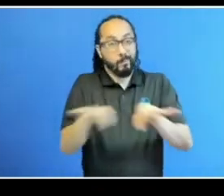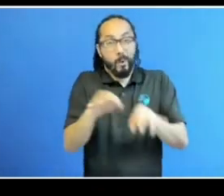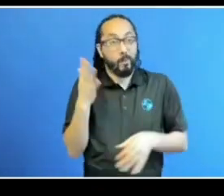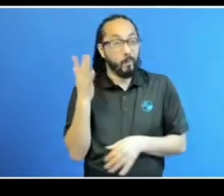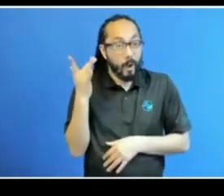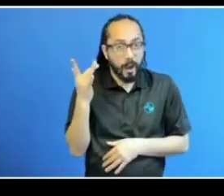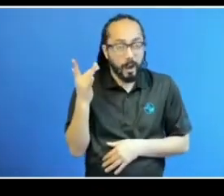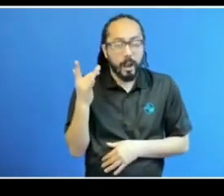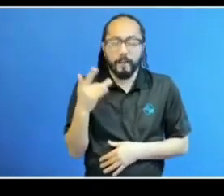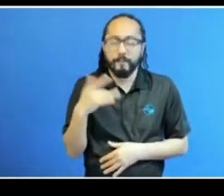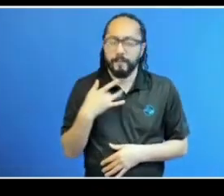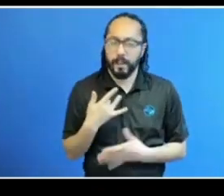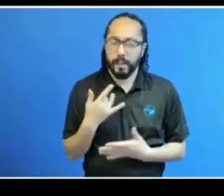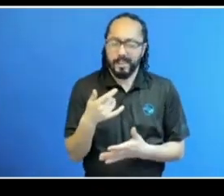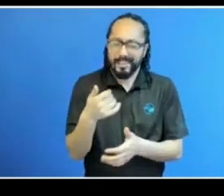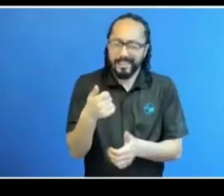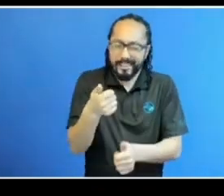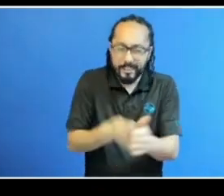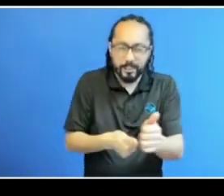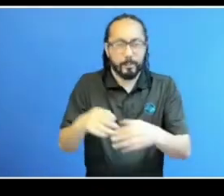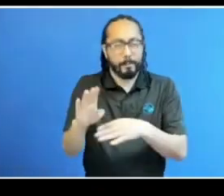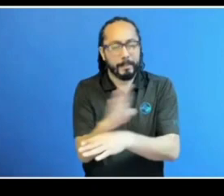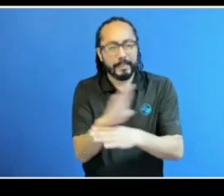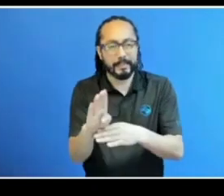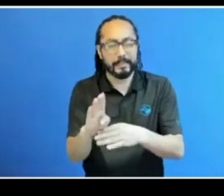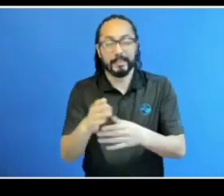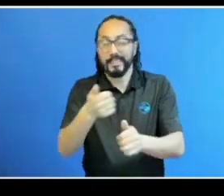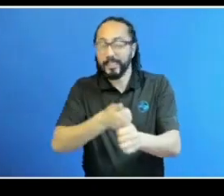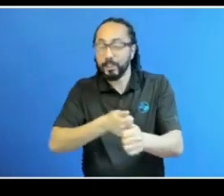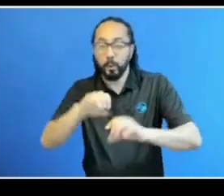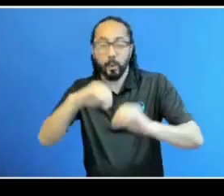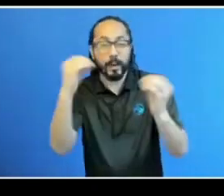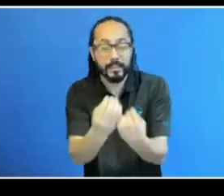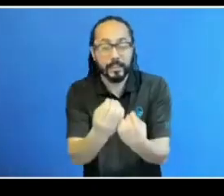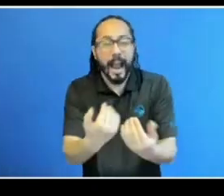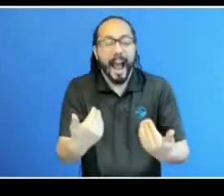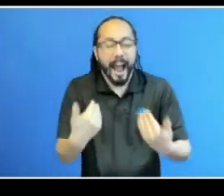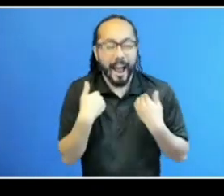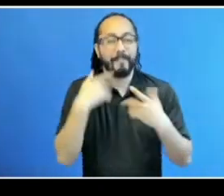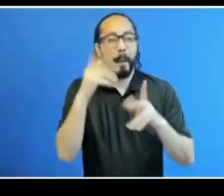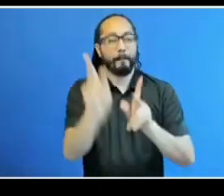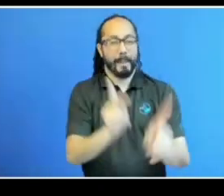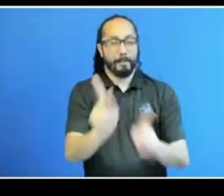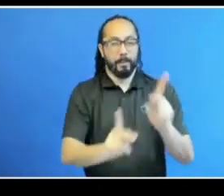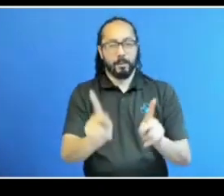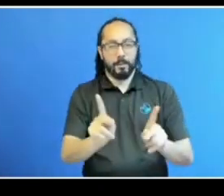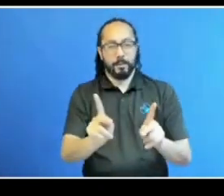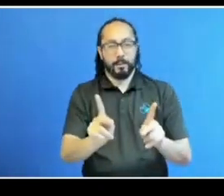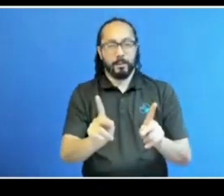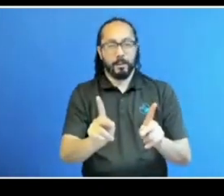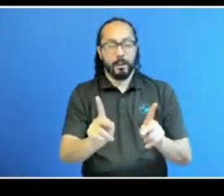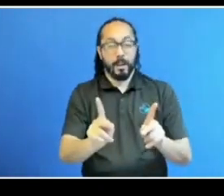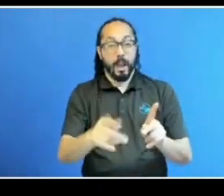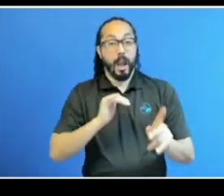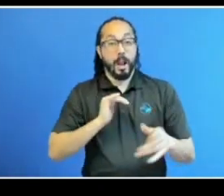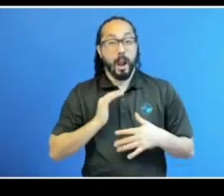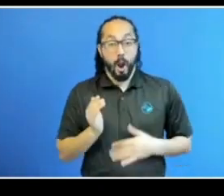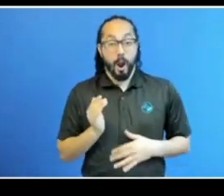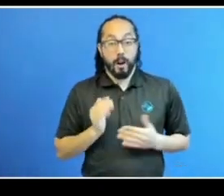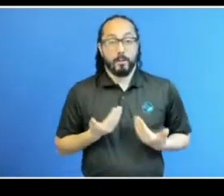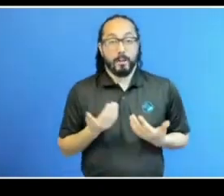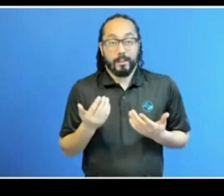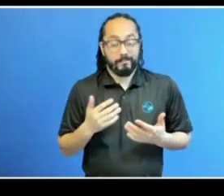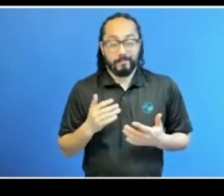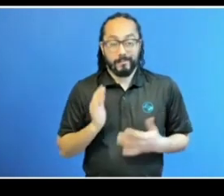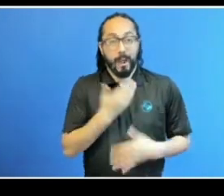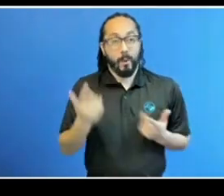every business is an organization are people, and our lives intersect with the many things that we're doing. And so